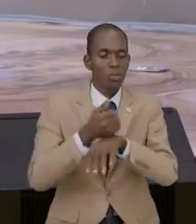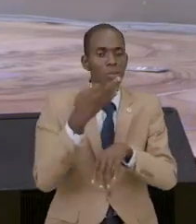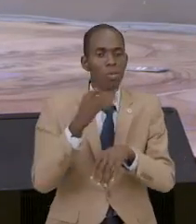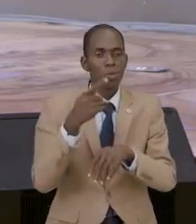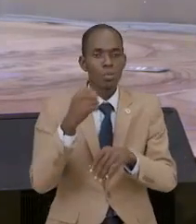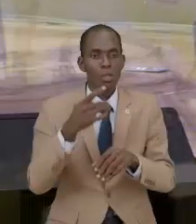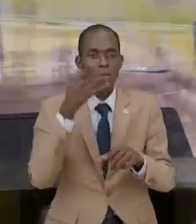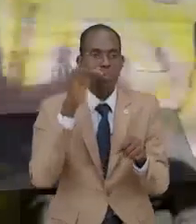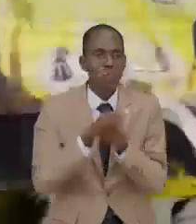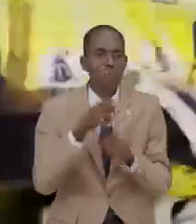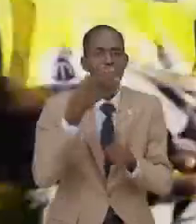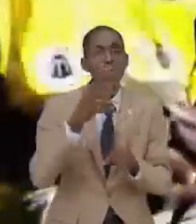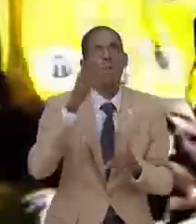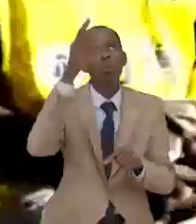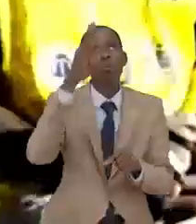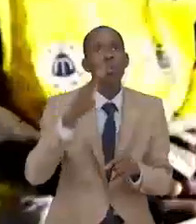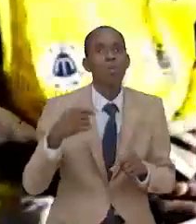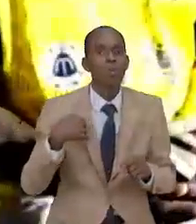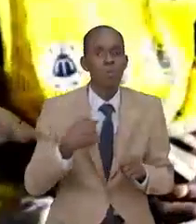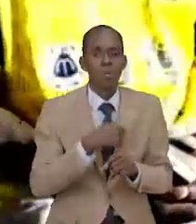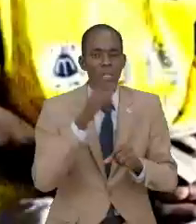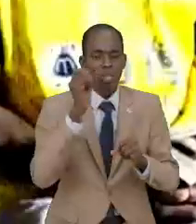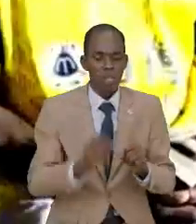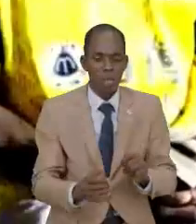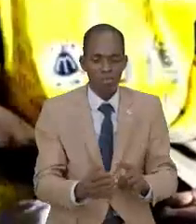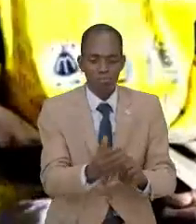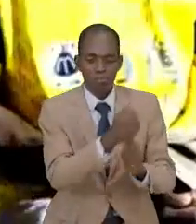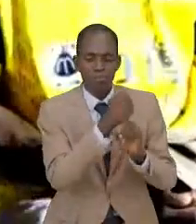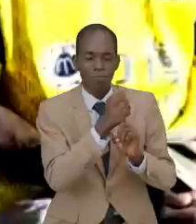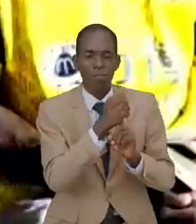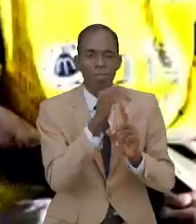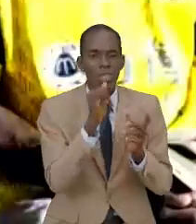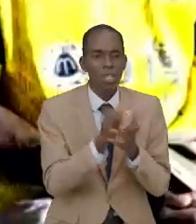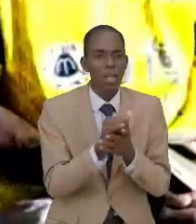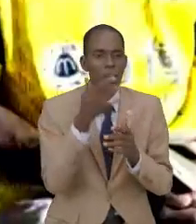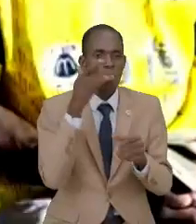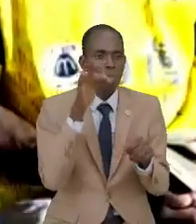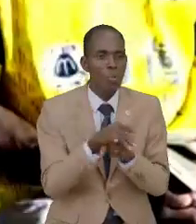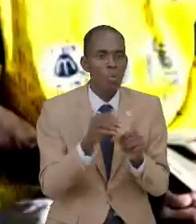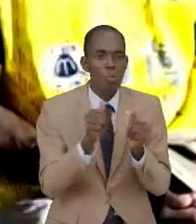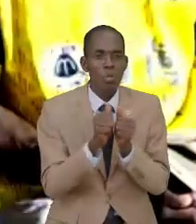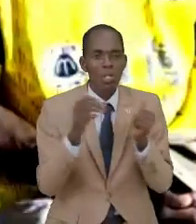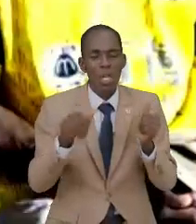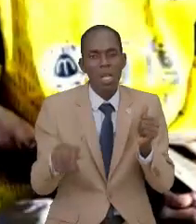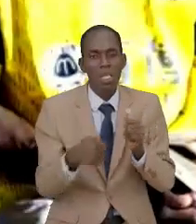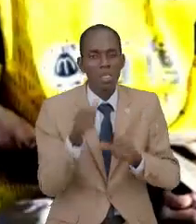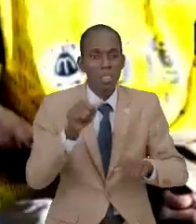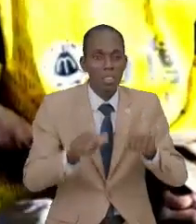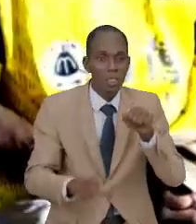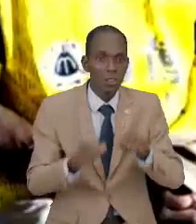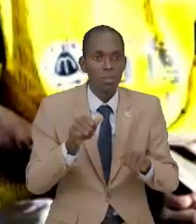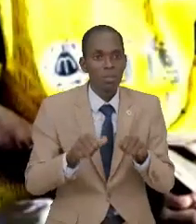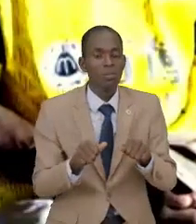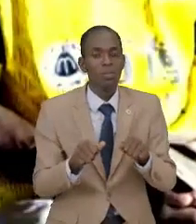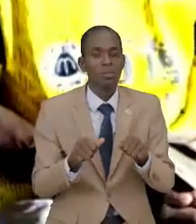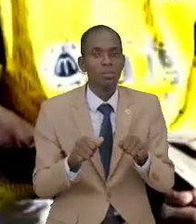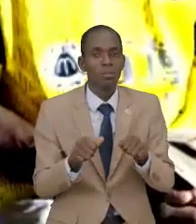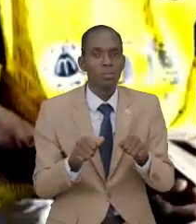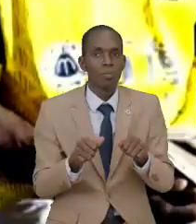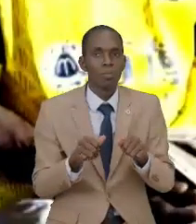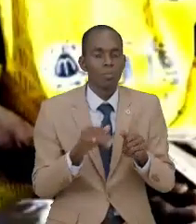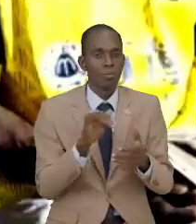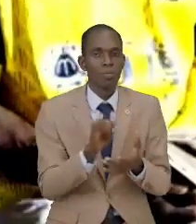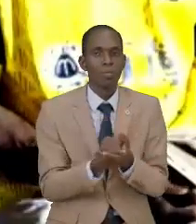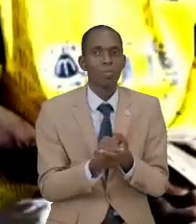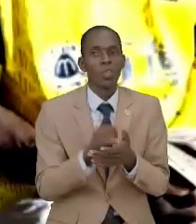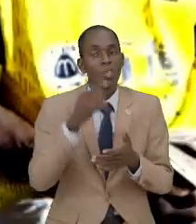of God, and we can lay hold on that promise without any shadow of doubt, because God